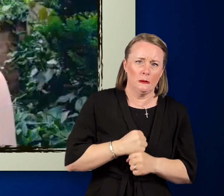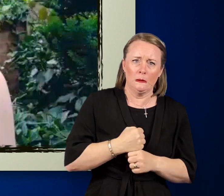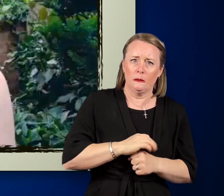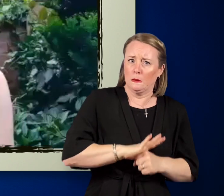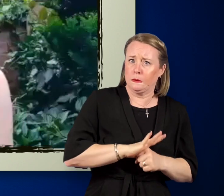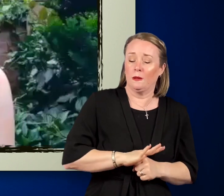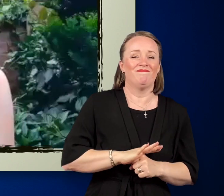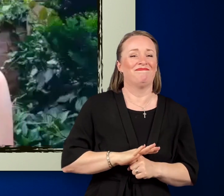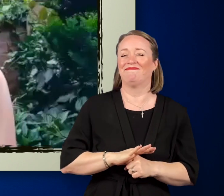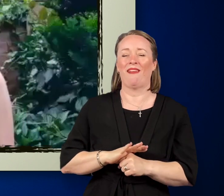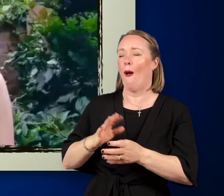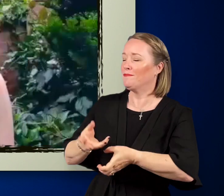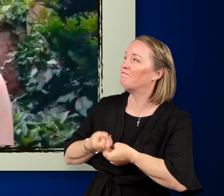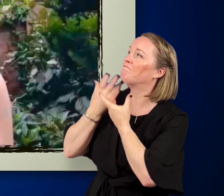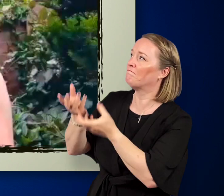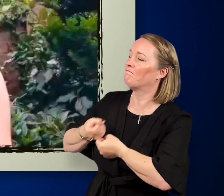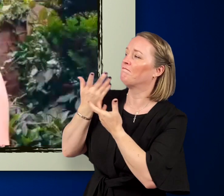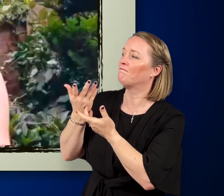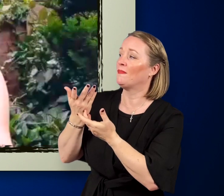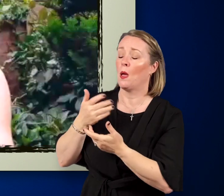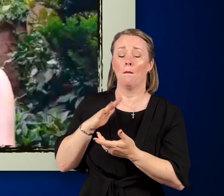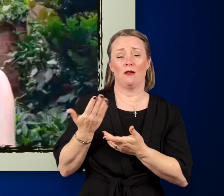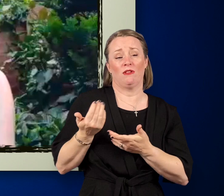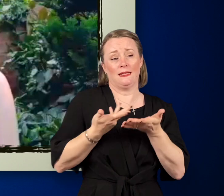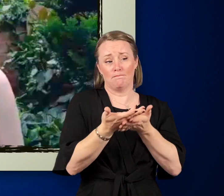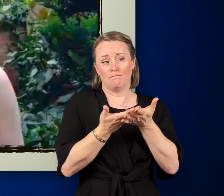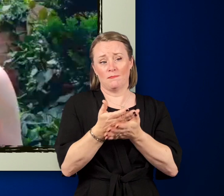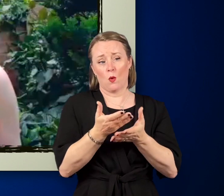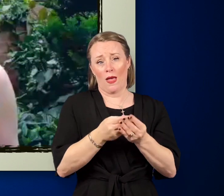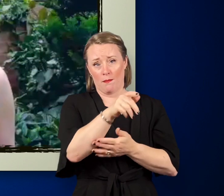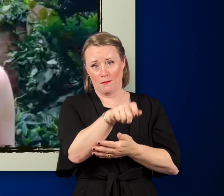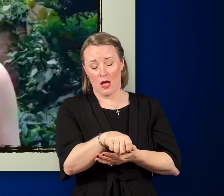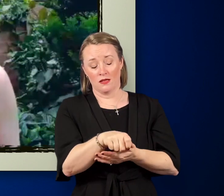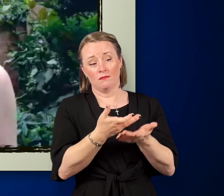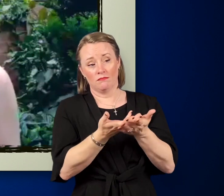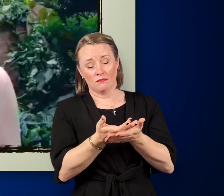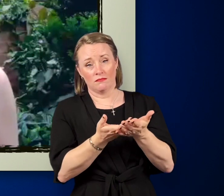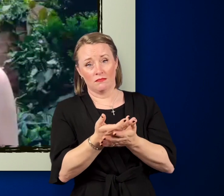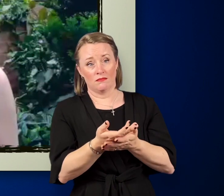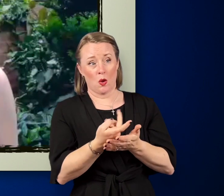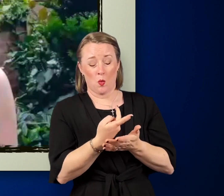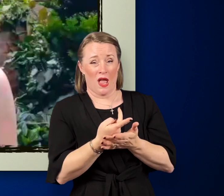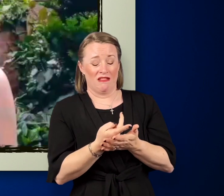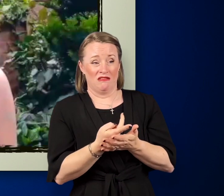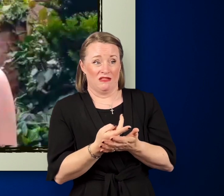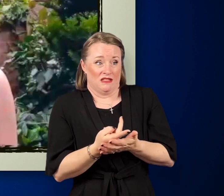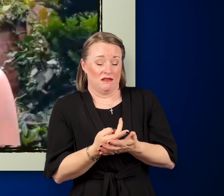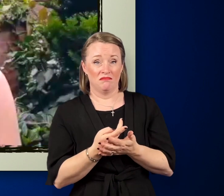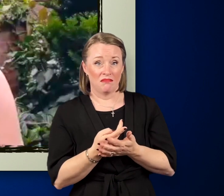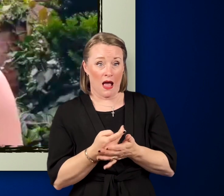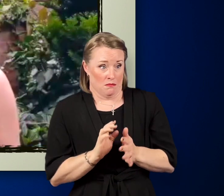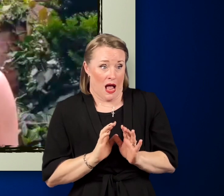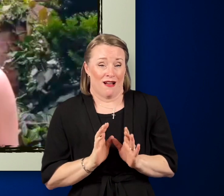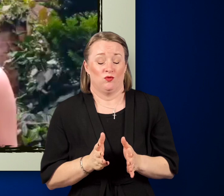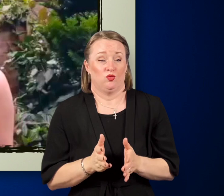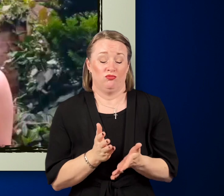someone actually recently, and lockdown has been a time where we've been able to, we've had no choice, but